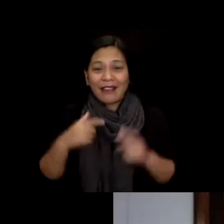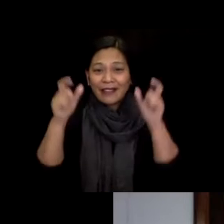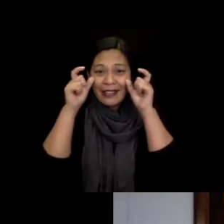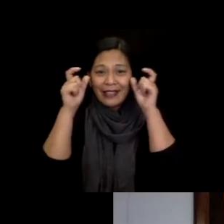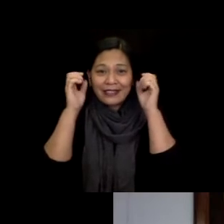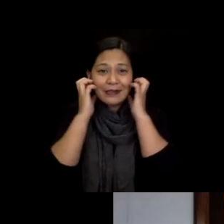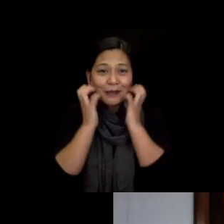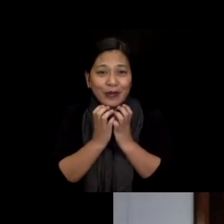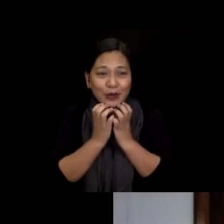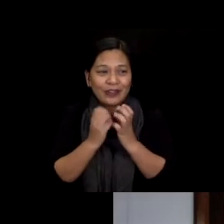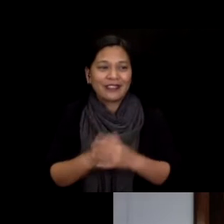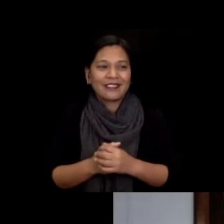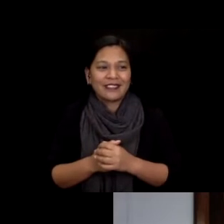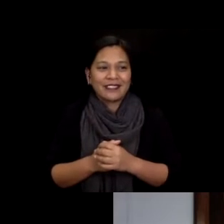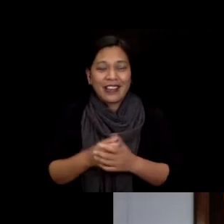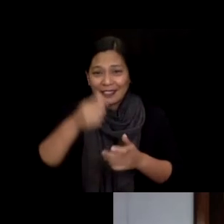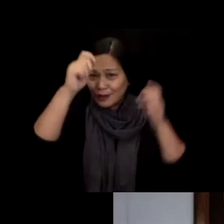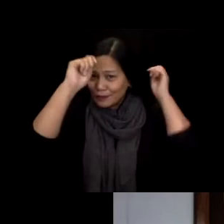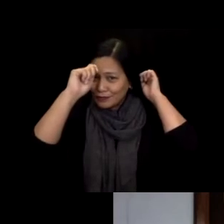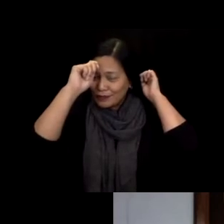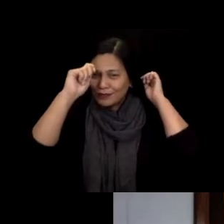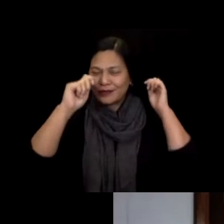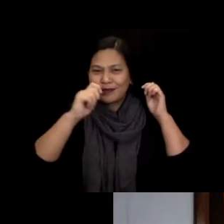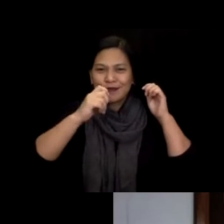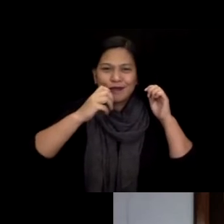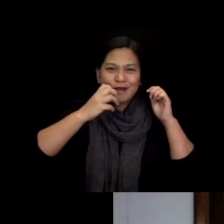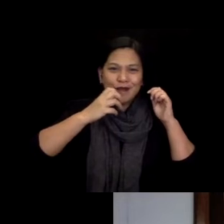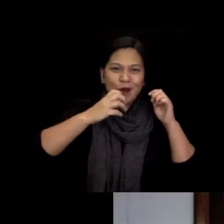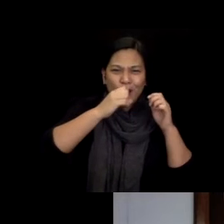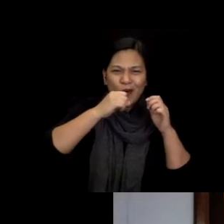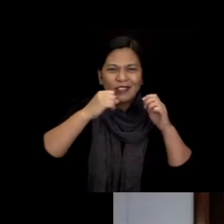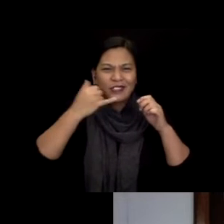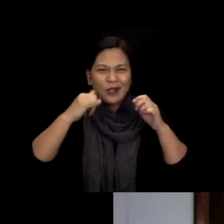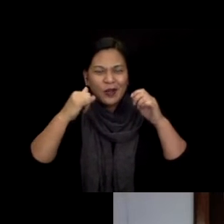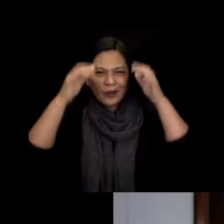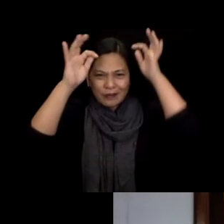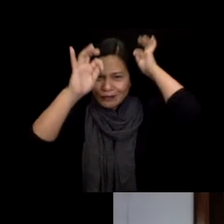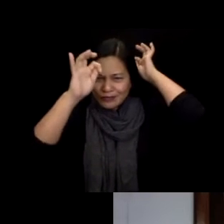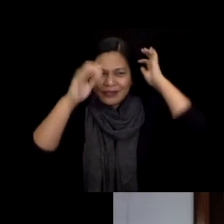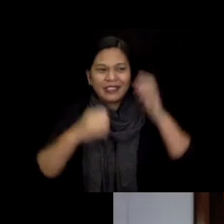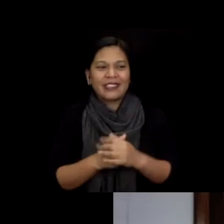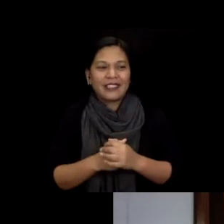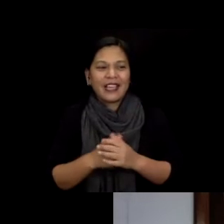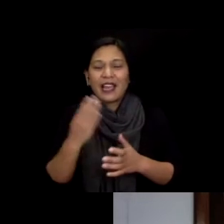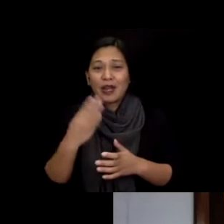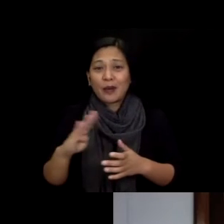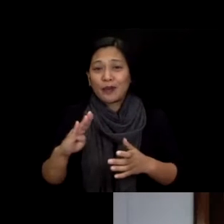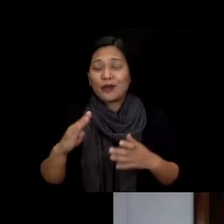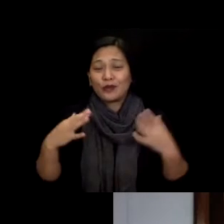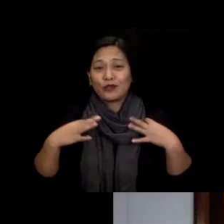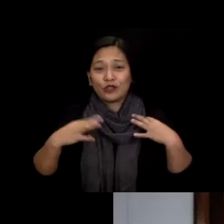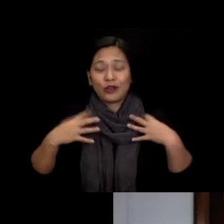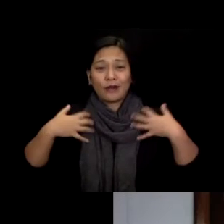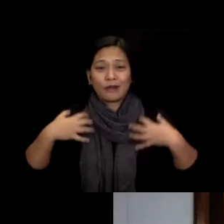beard, wearing a burnt yellow cap, and a blue floral print shirt with some large